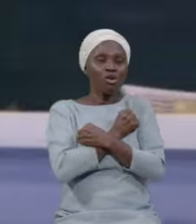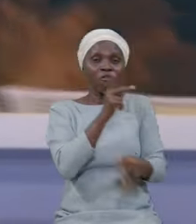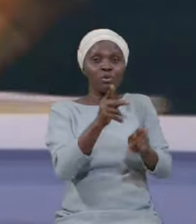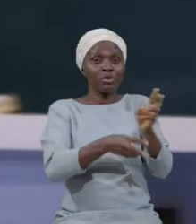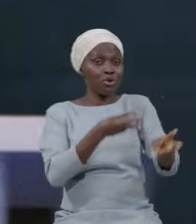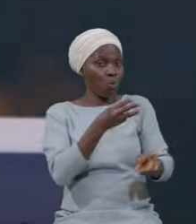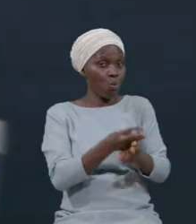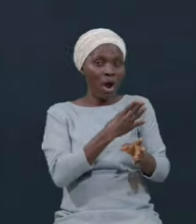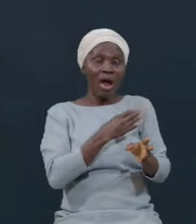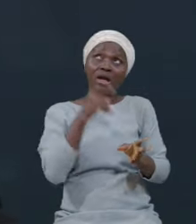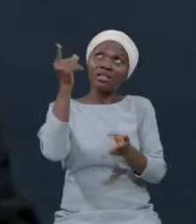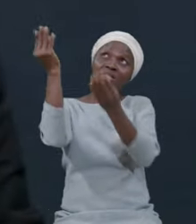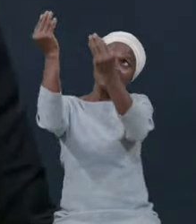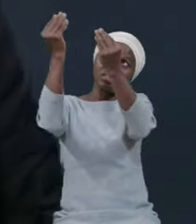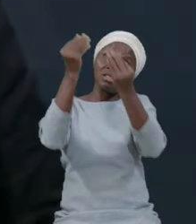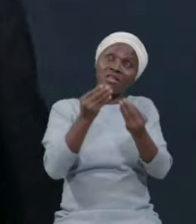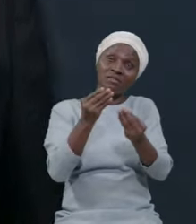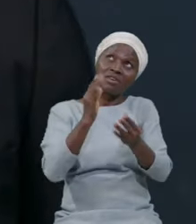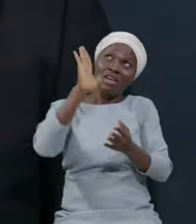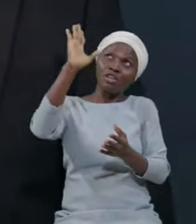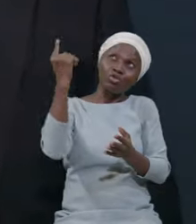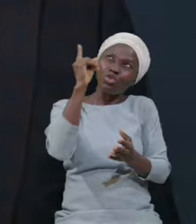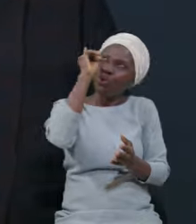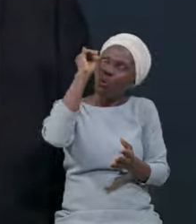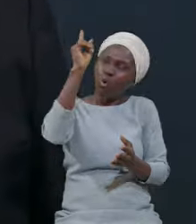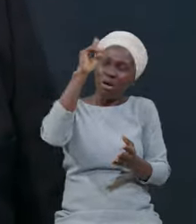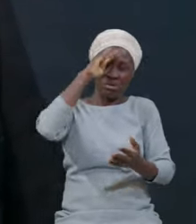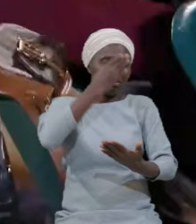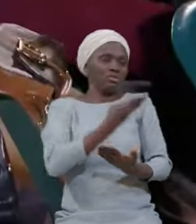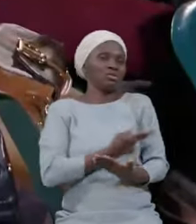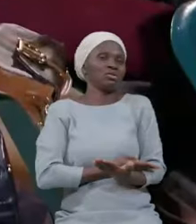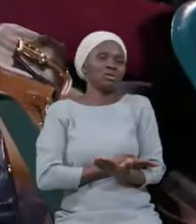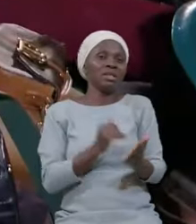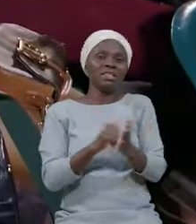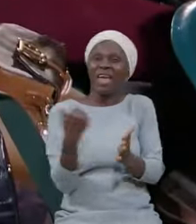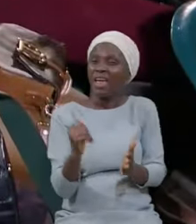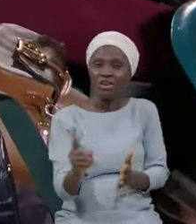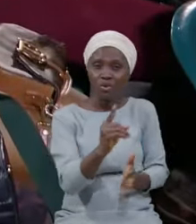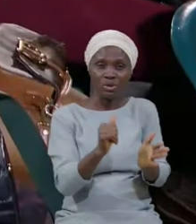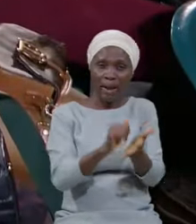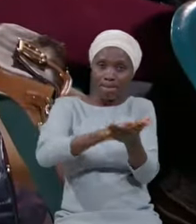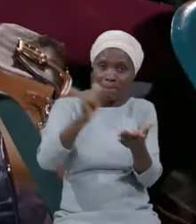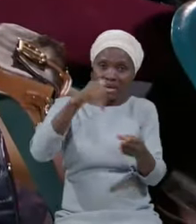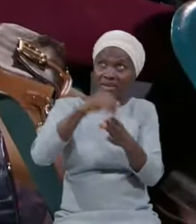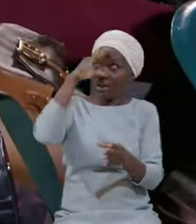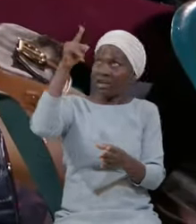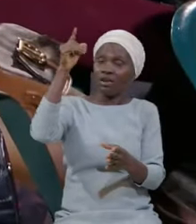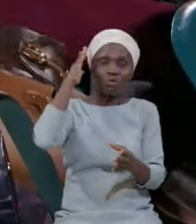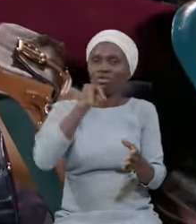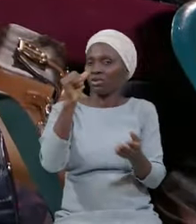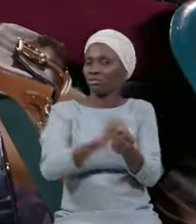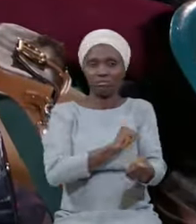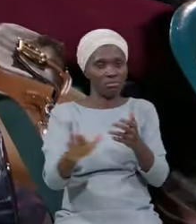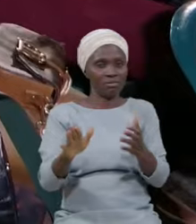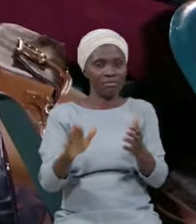whosoever believeth in him will not perish. That's me. I said, that's me.